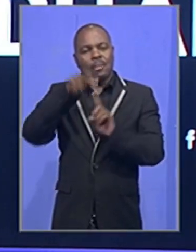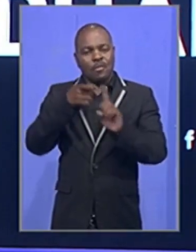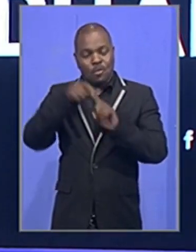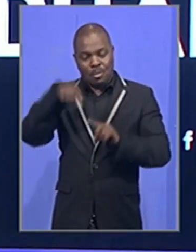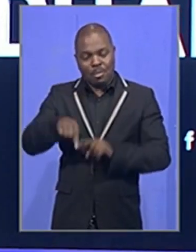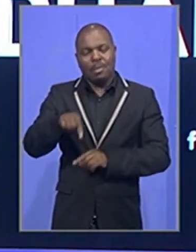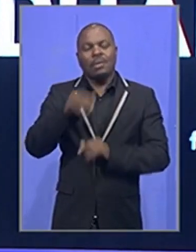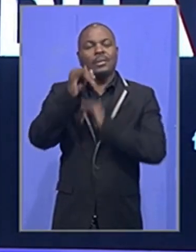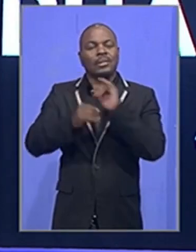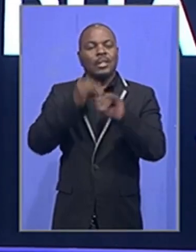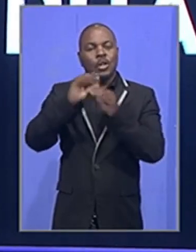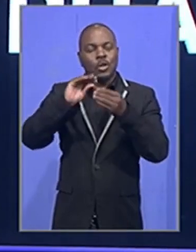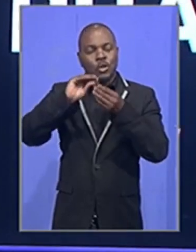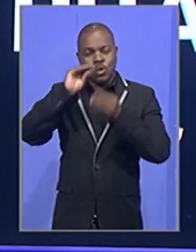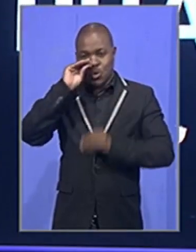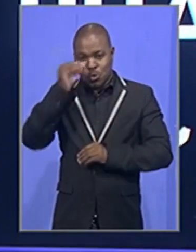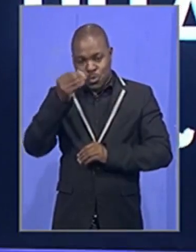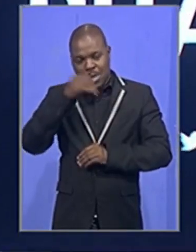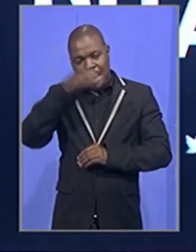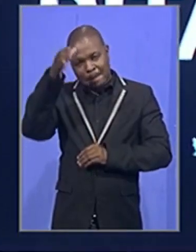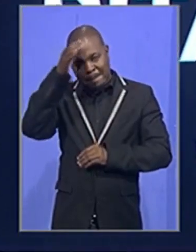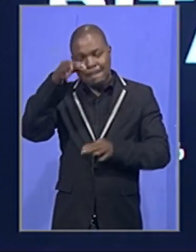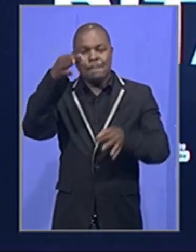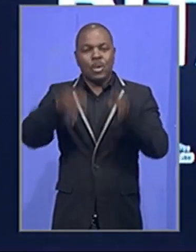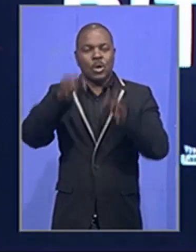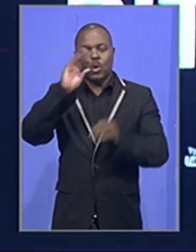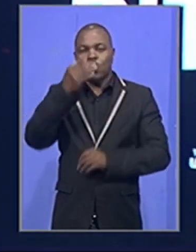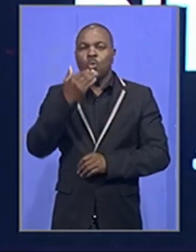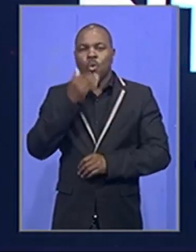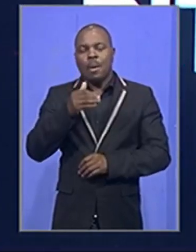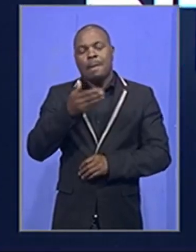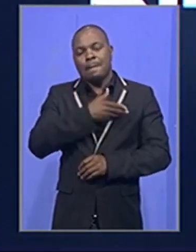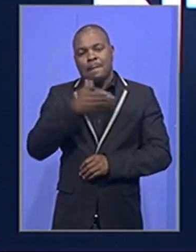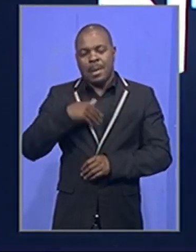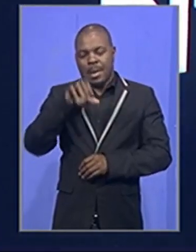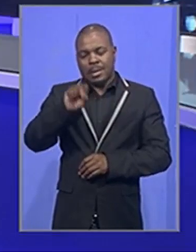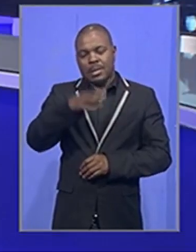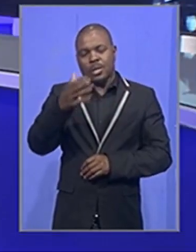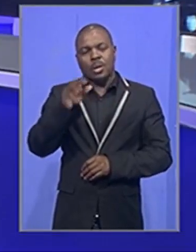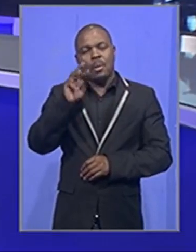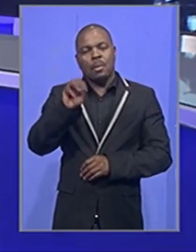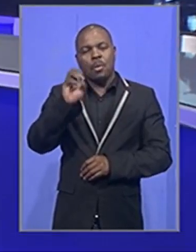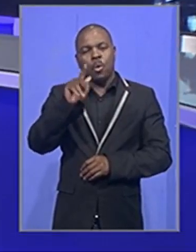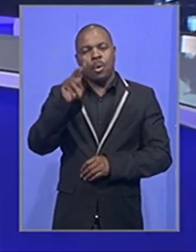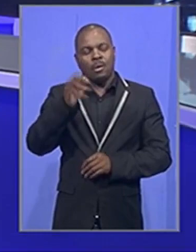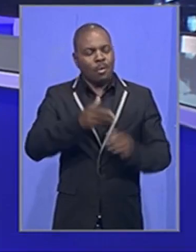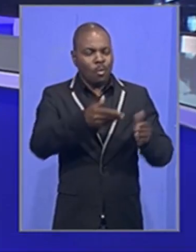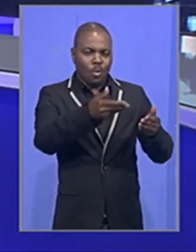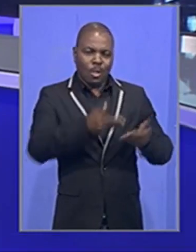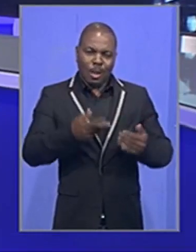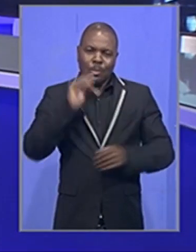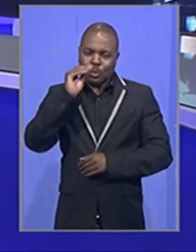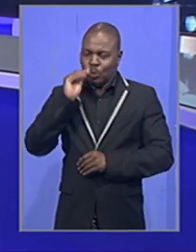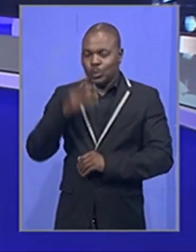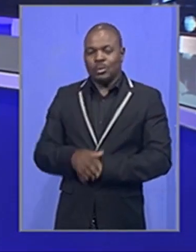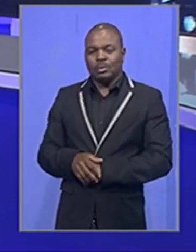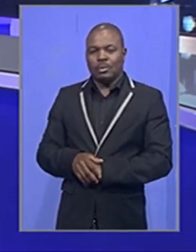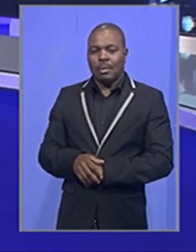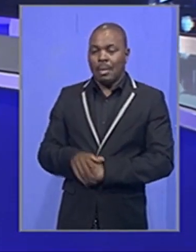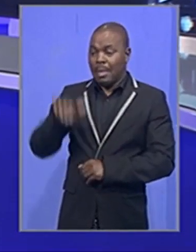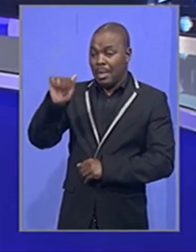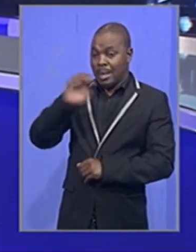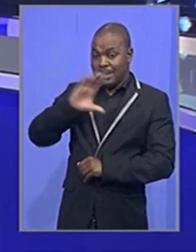ebile e le setsebi tabeng tsa dipolotiki e le mme Sophie Mokoena. Mme Sophie a re wa mera tabeng tsa Sesotho. Ke a leboha kgaitsedi. Seboka sa